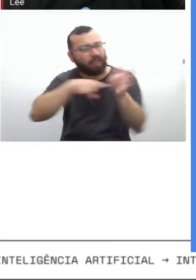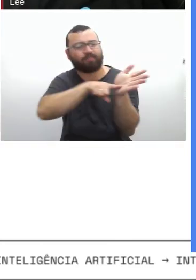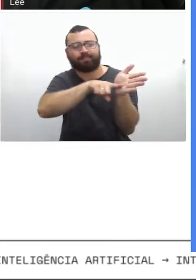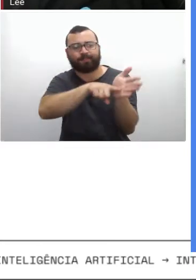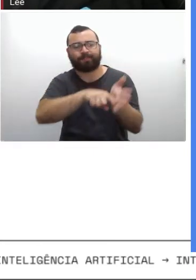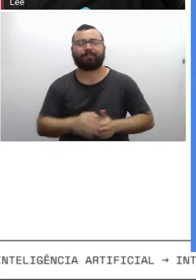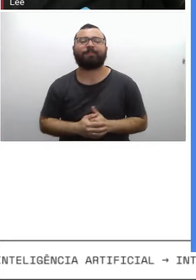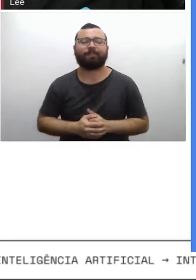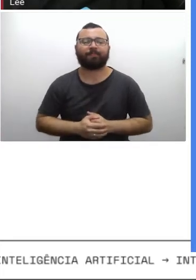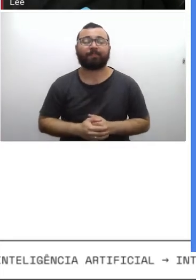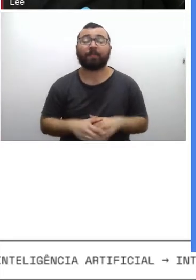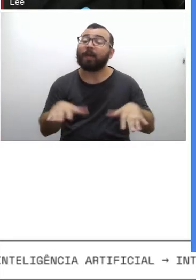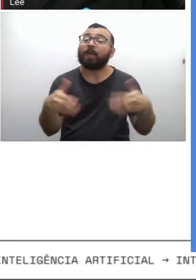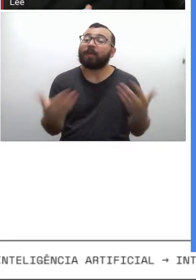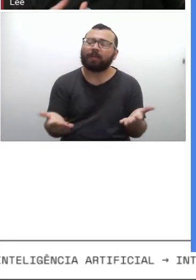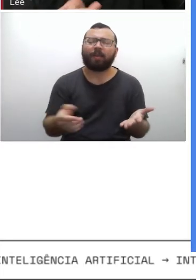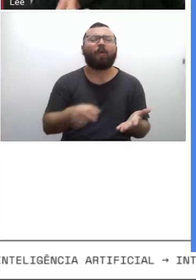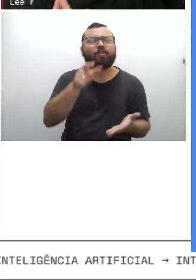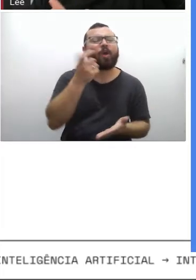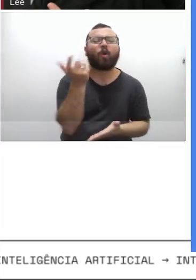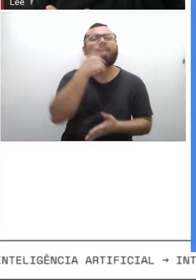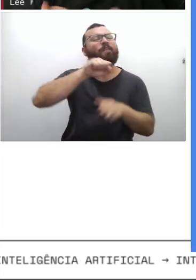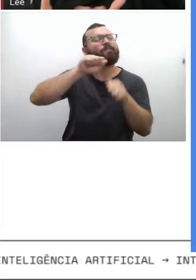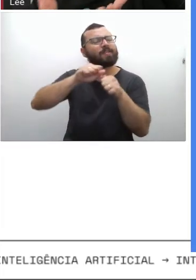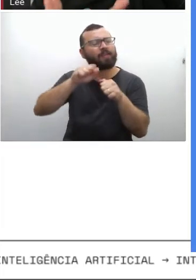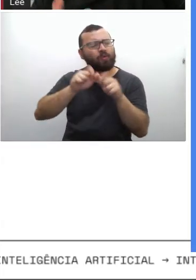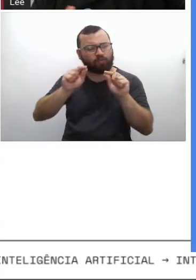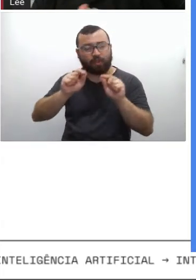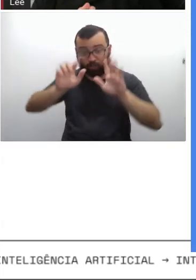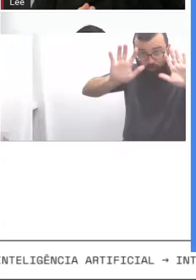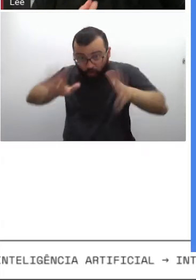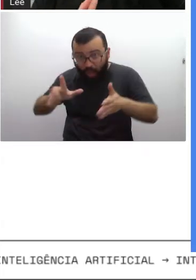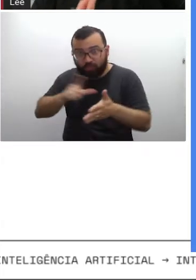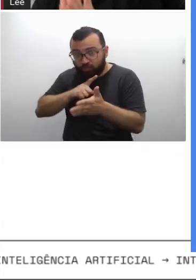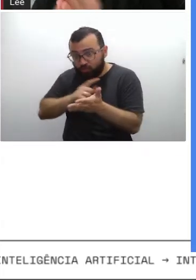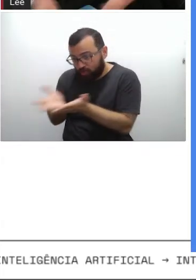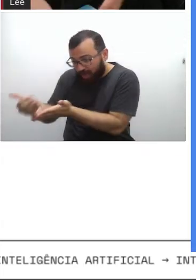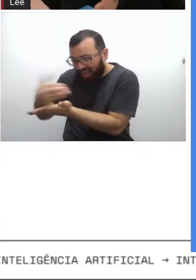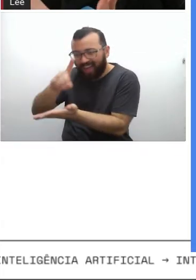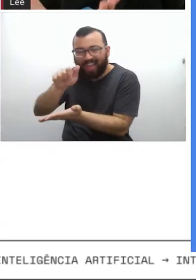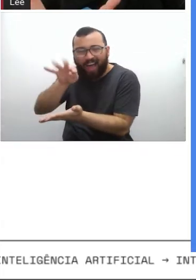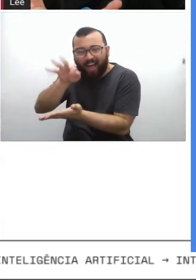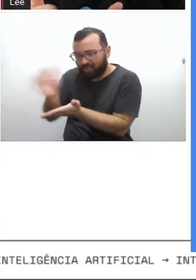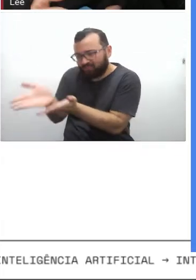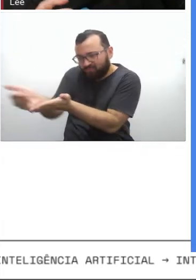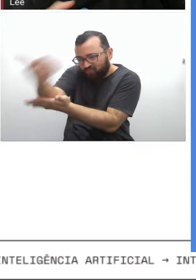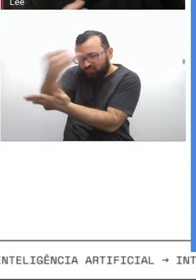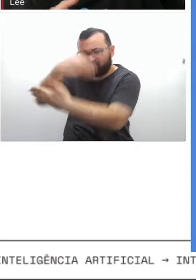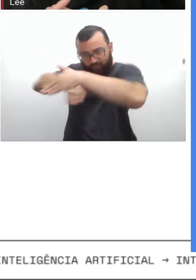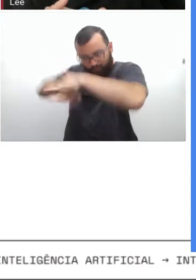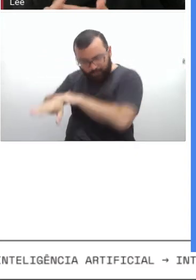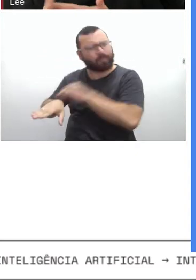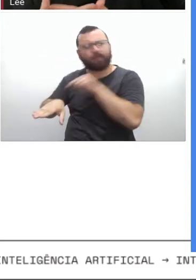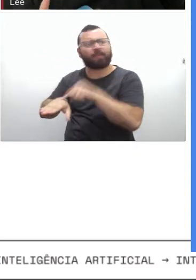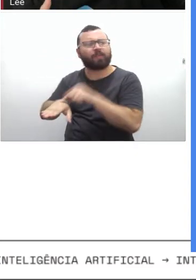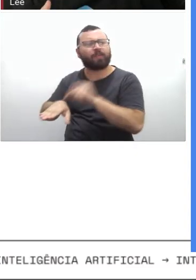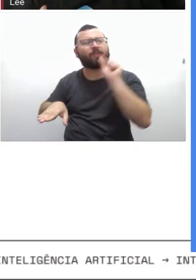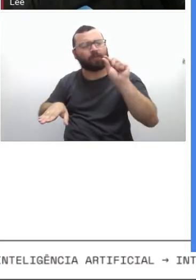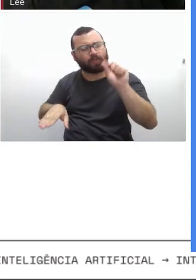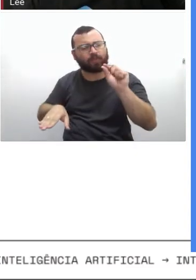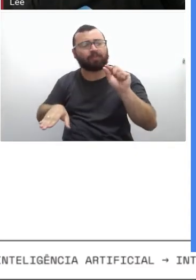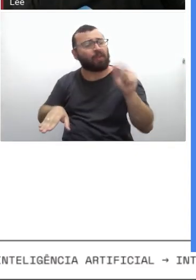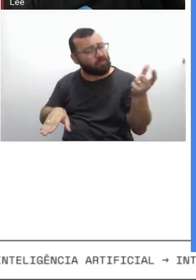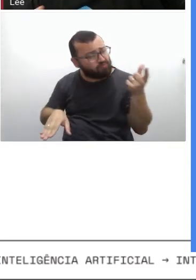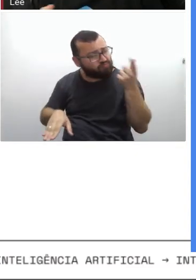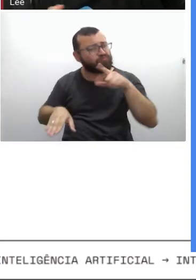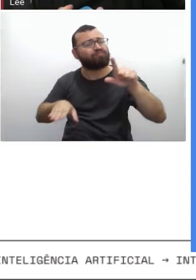Now, what you could do then, once you have everything stored in a data warehouse like BigQuery, you can basically run a